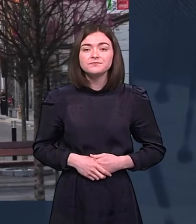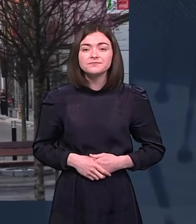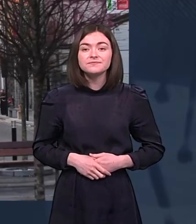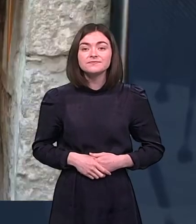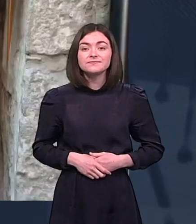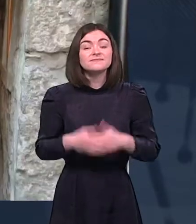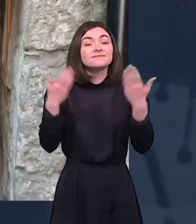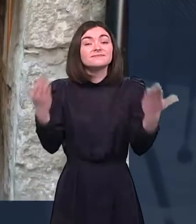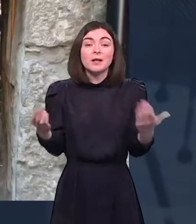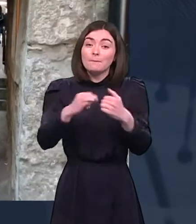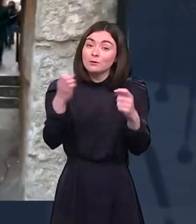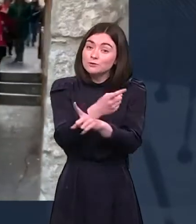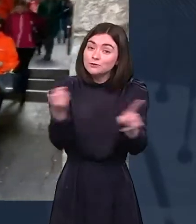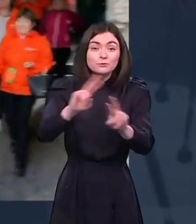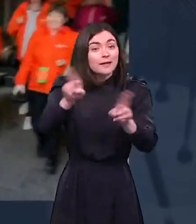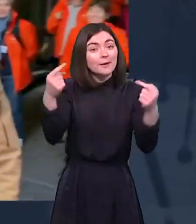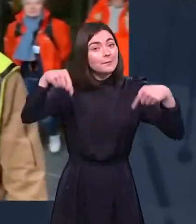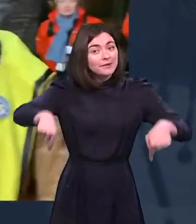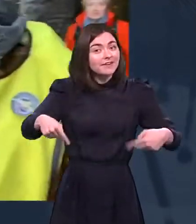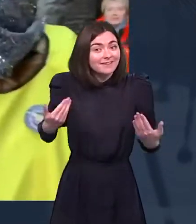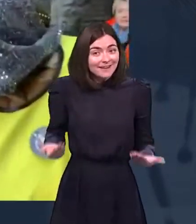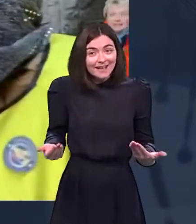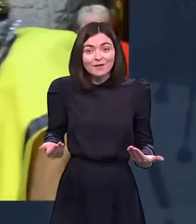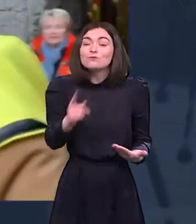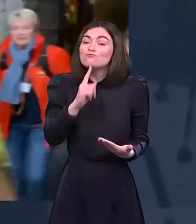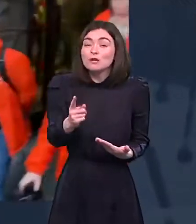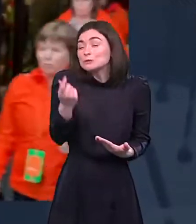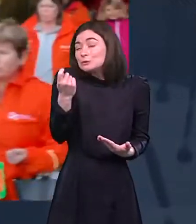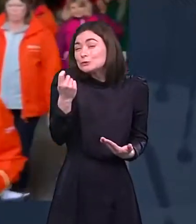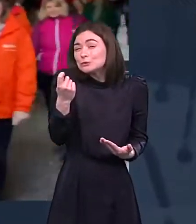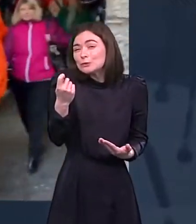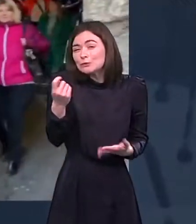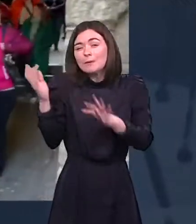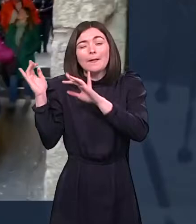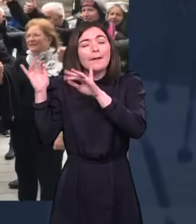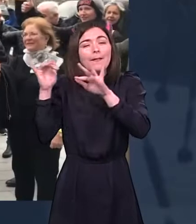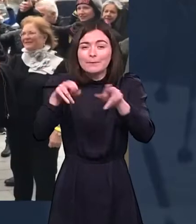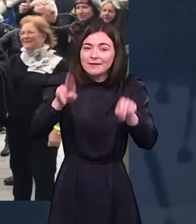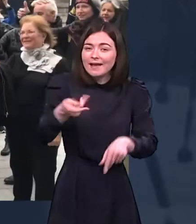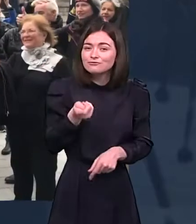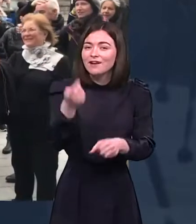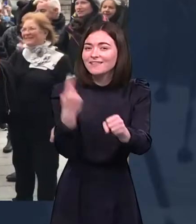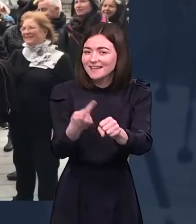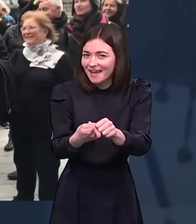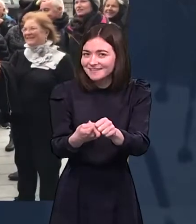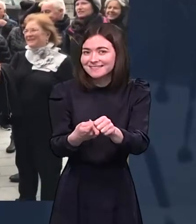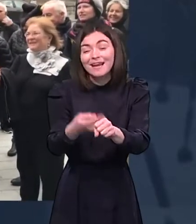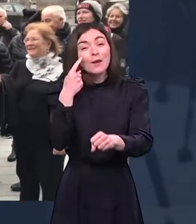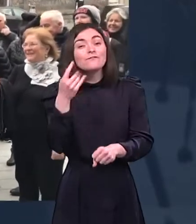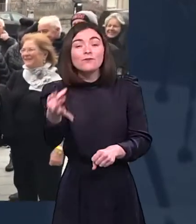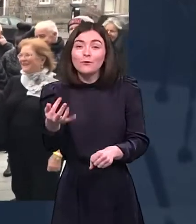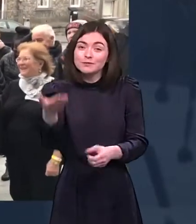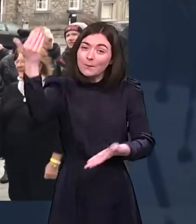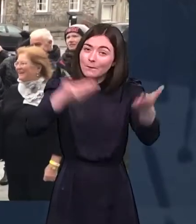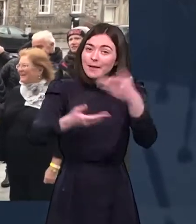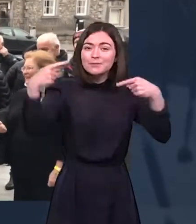Well, while most of you can't be here with us at the moment, it's not going to be long before we're all going to be able to travel again. And I can't wait to welcome you